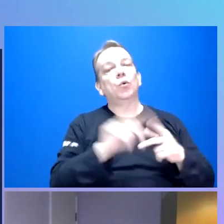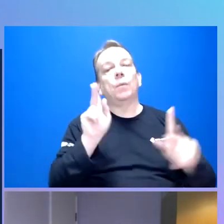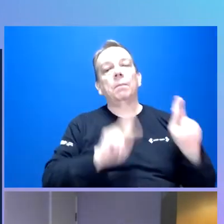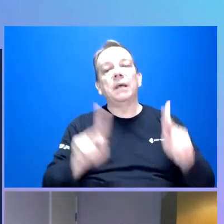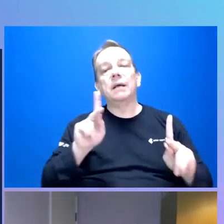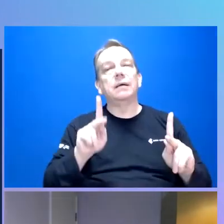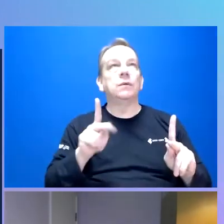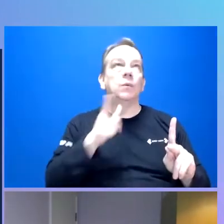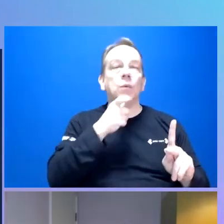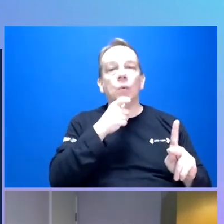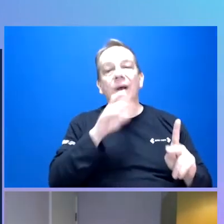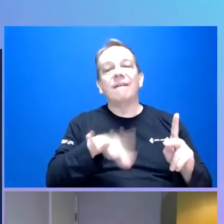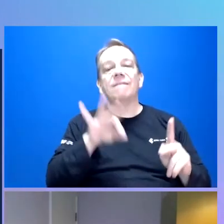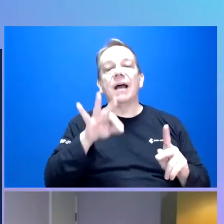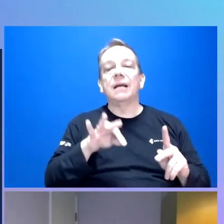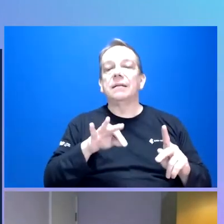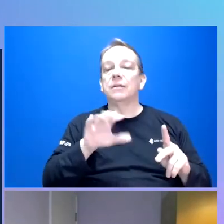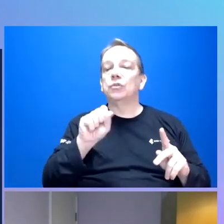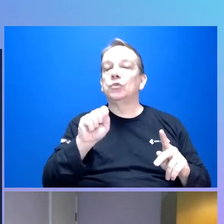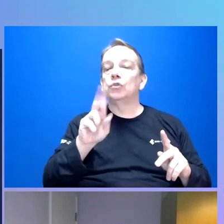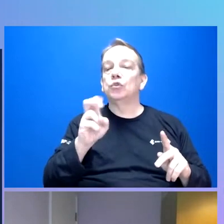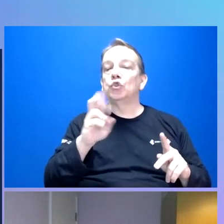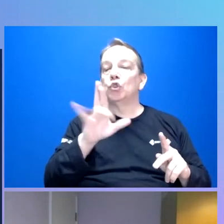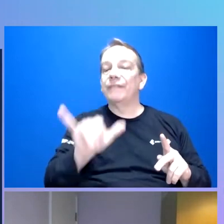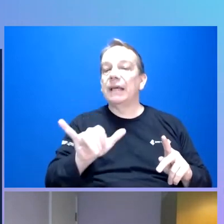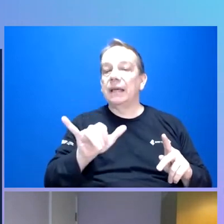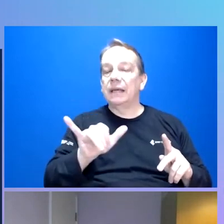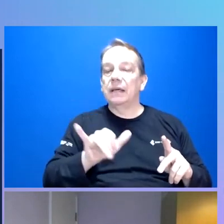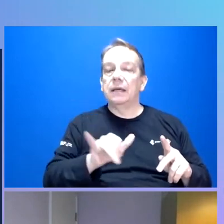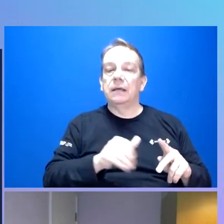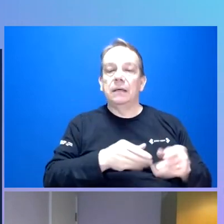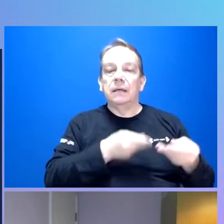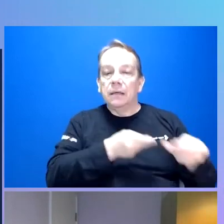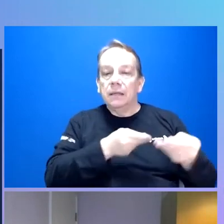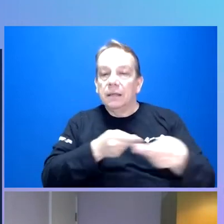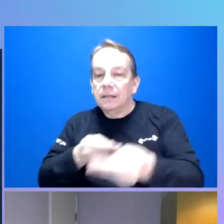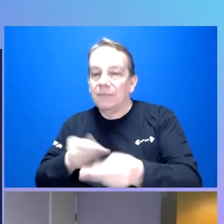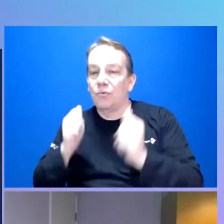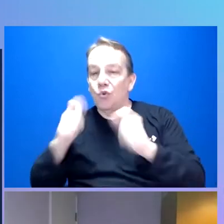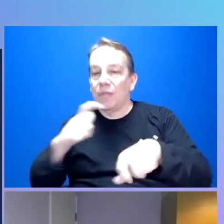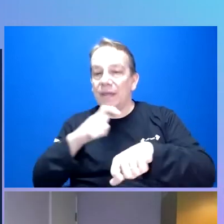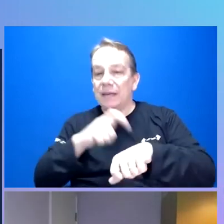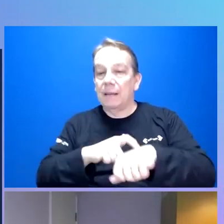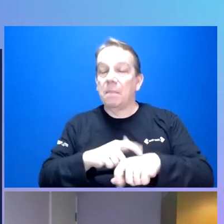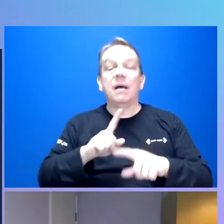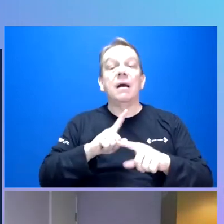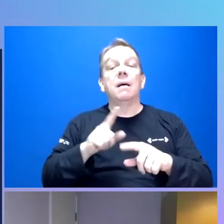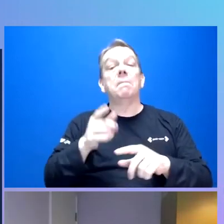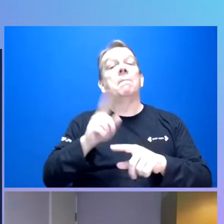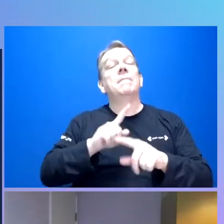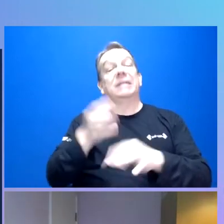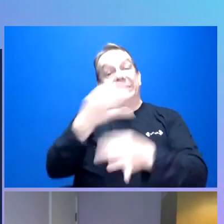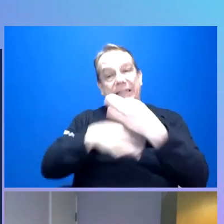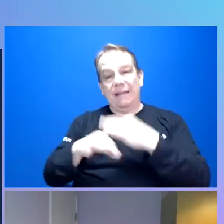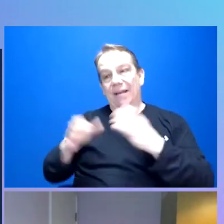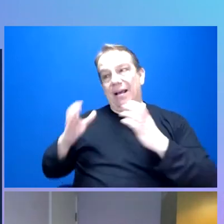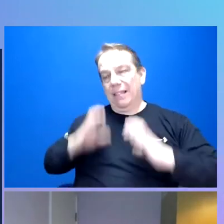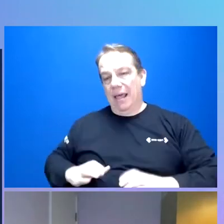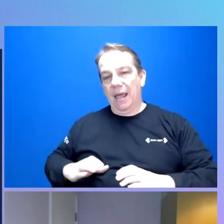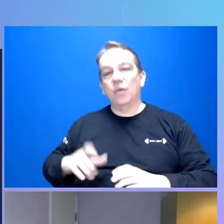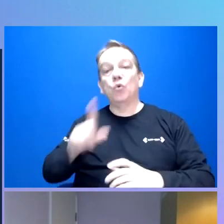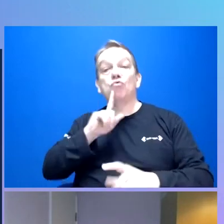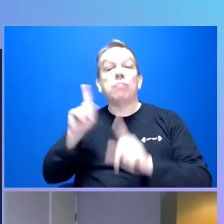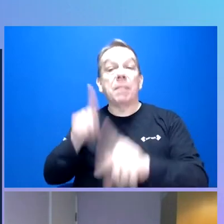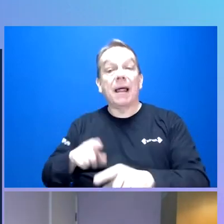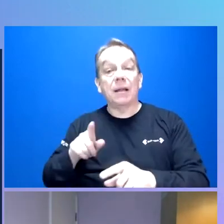find surveys en masse and enterprise draws, compared to a client who clicks through to a survey from a follow-up email